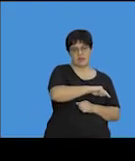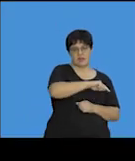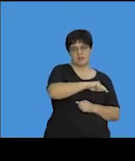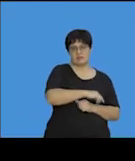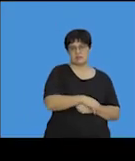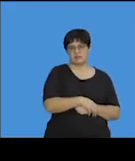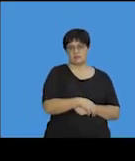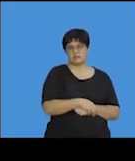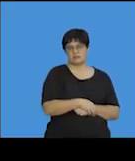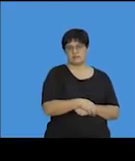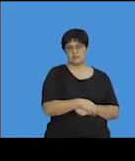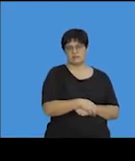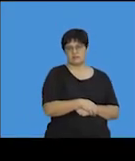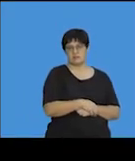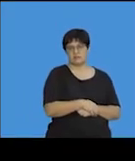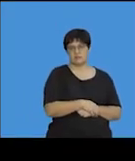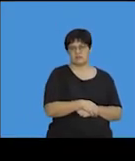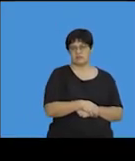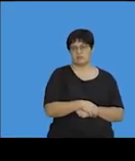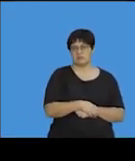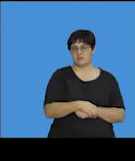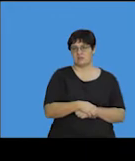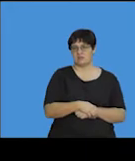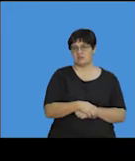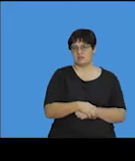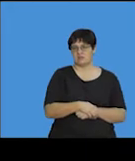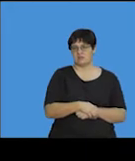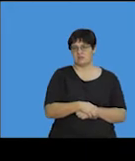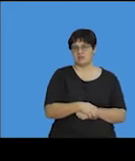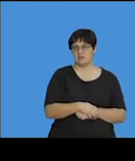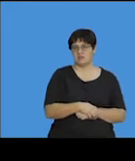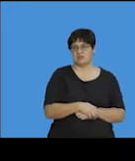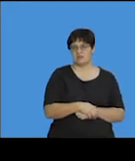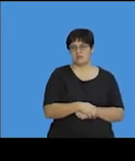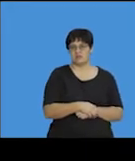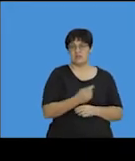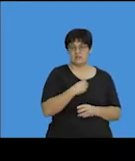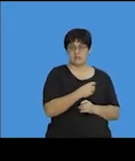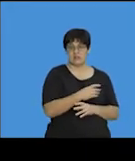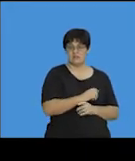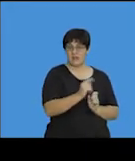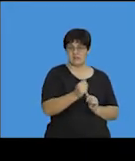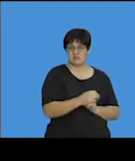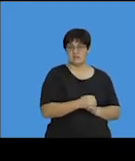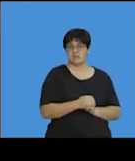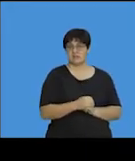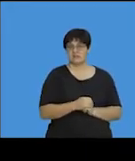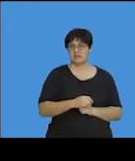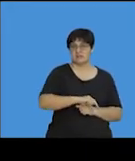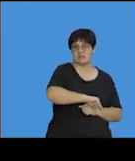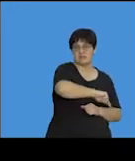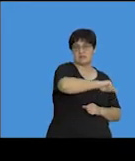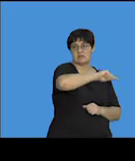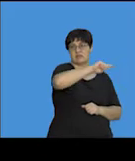where my 3 is. It's going to, it's not going to do that. That's terrible. Okay, it starts off